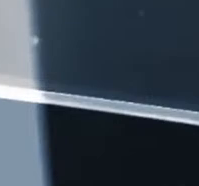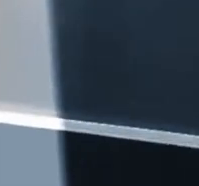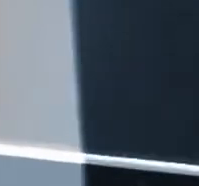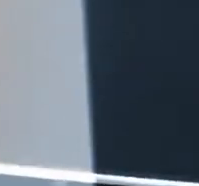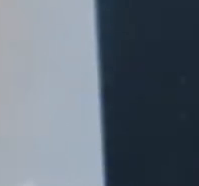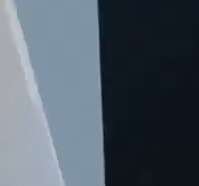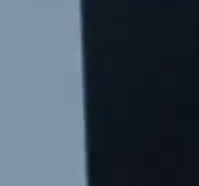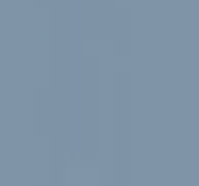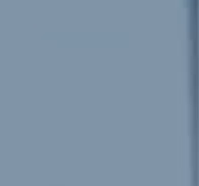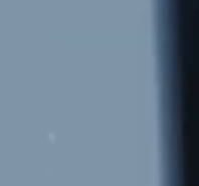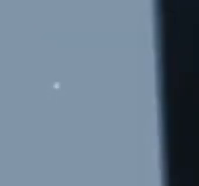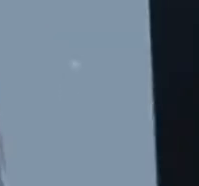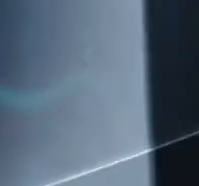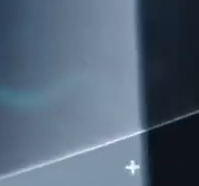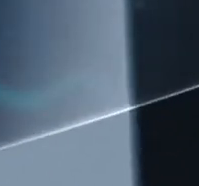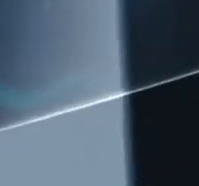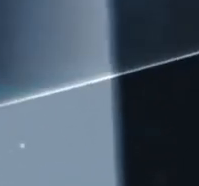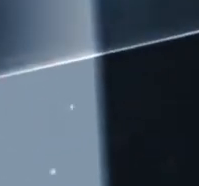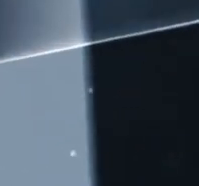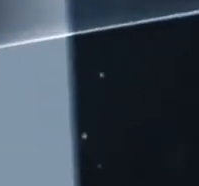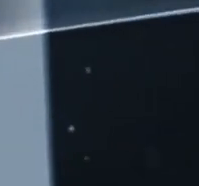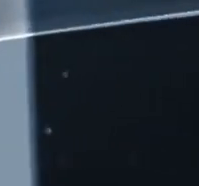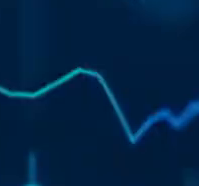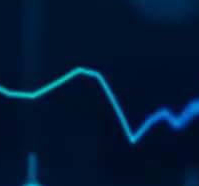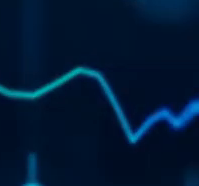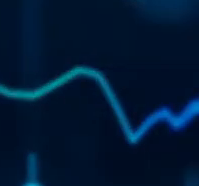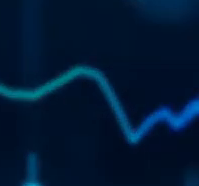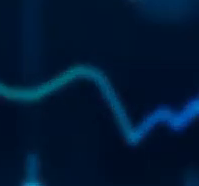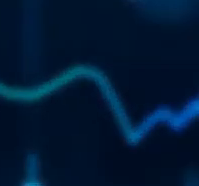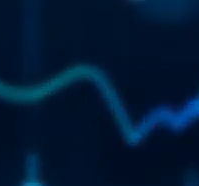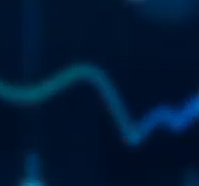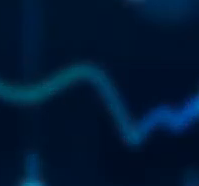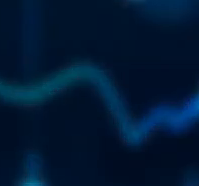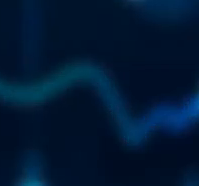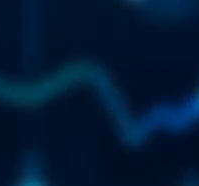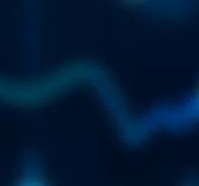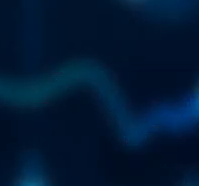Nathi kufuna sente ukukhicika lokusebenzi.